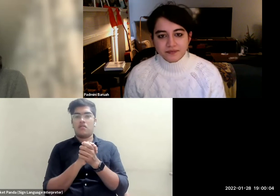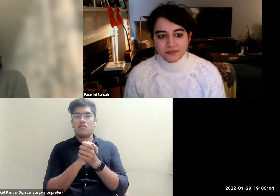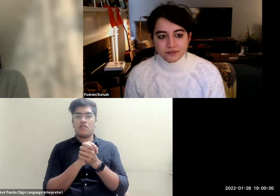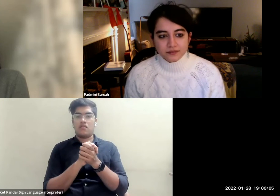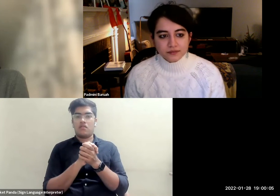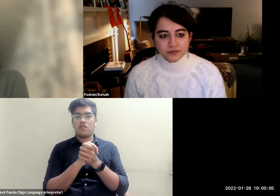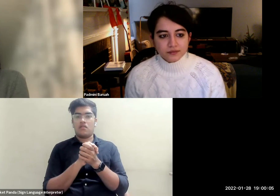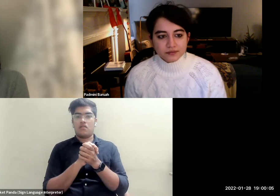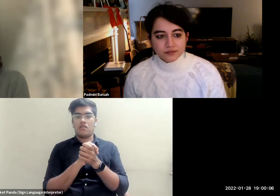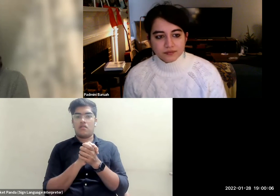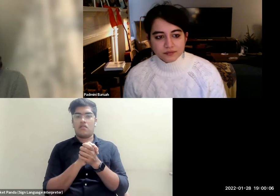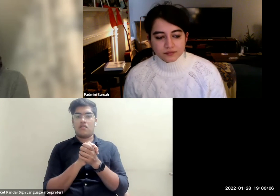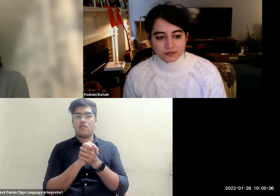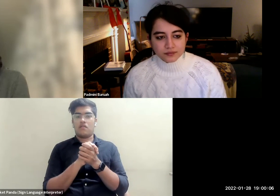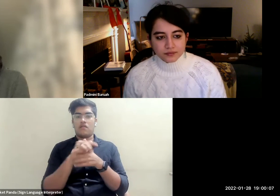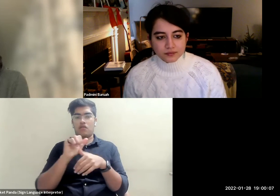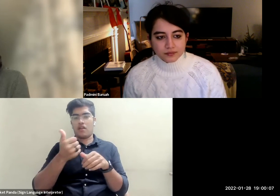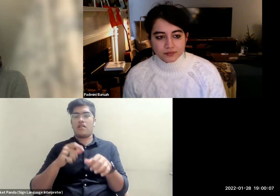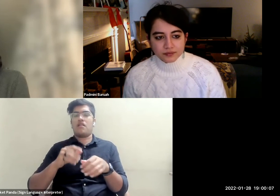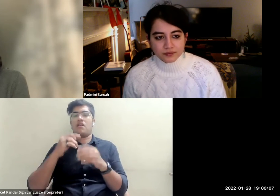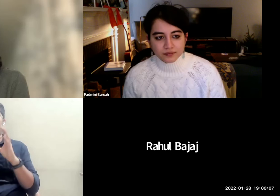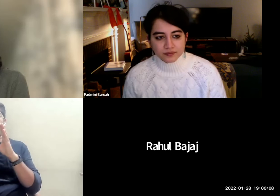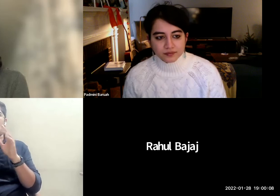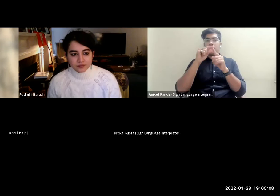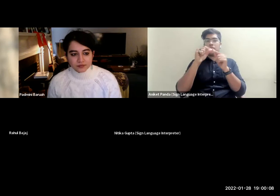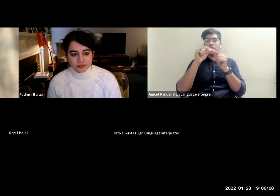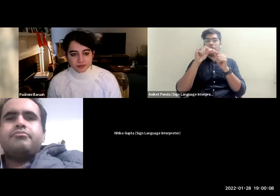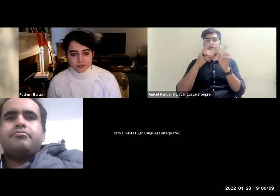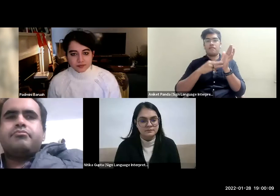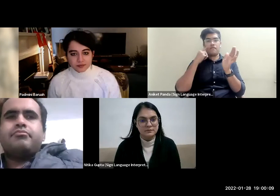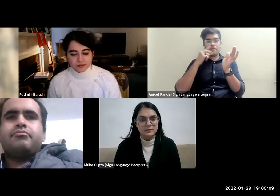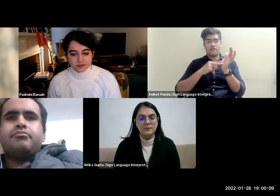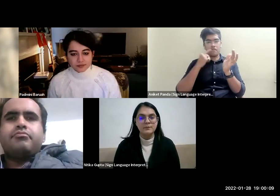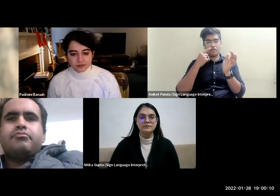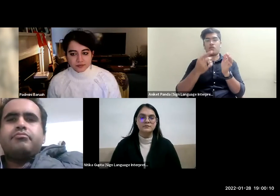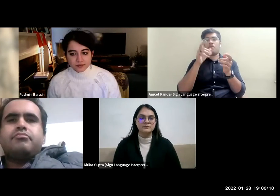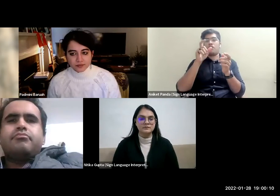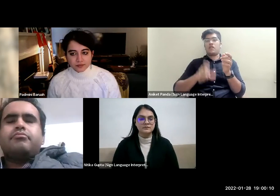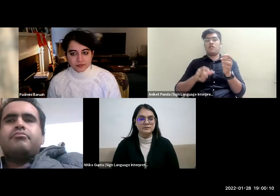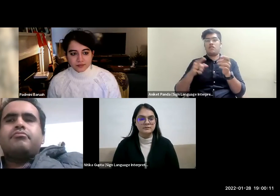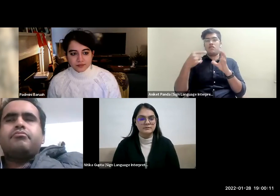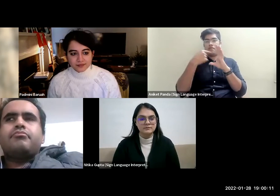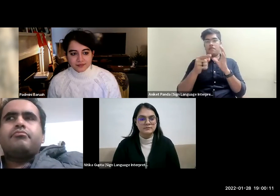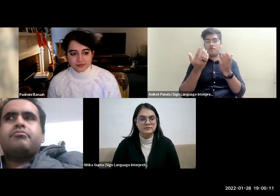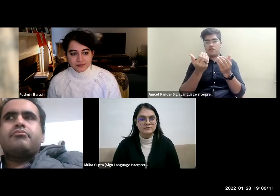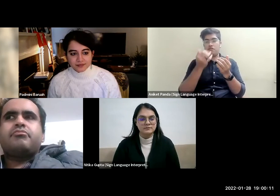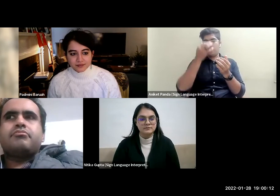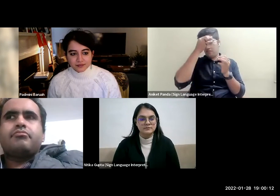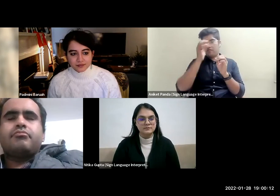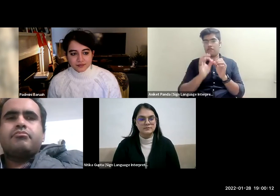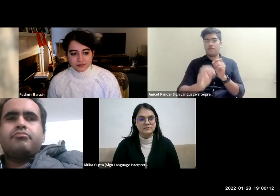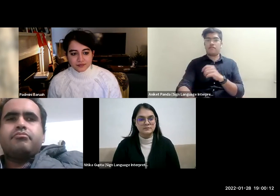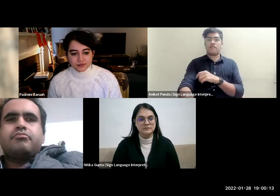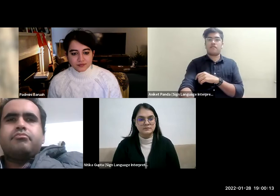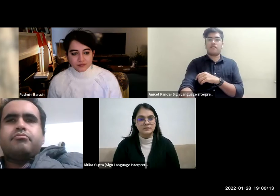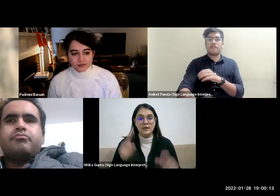can email Padmini and reach out to them for these questions. And Thank you, Padmini, so much for sharing